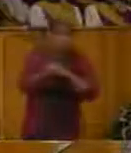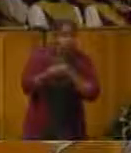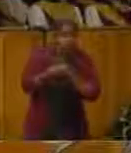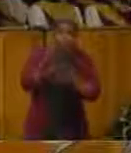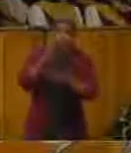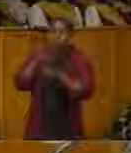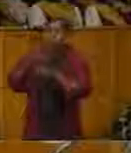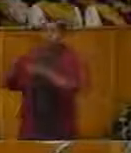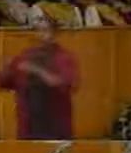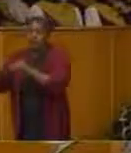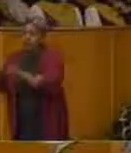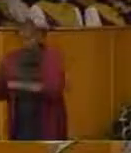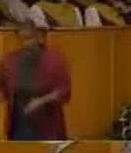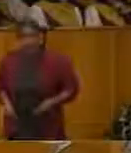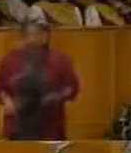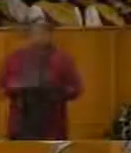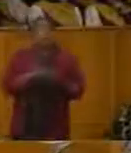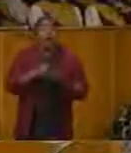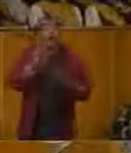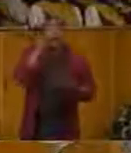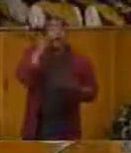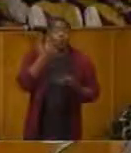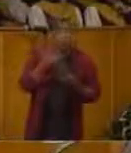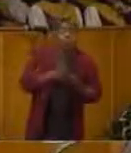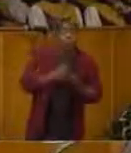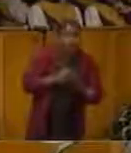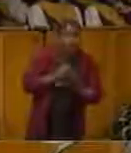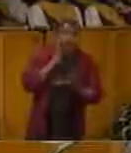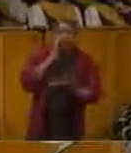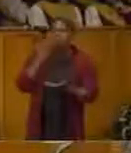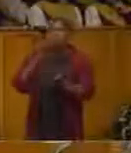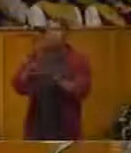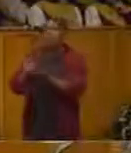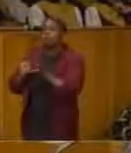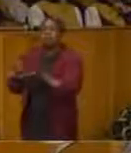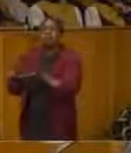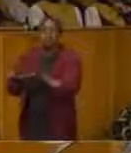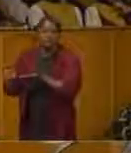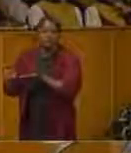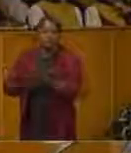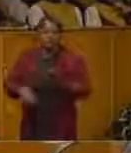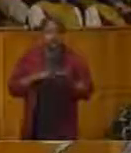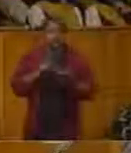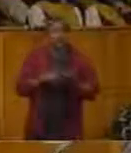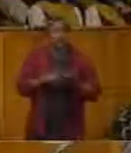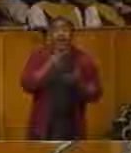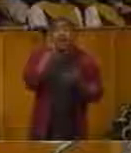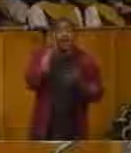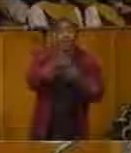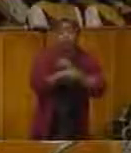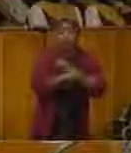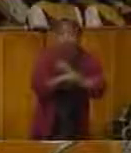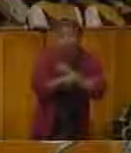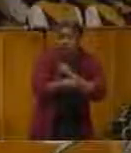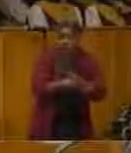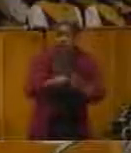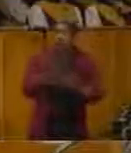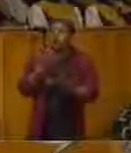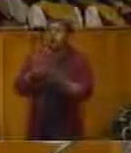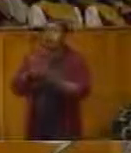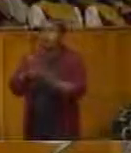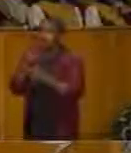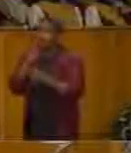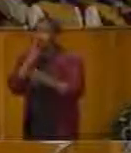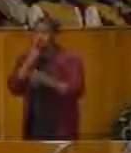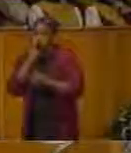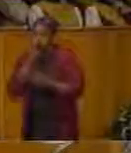going to spend it. If you earned it, you're probably going to invest it. If you stole it, you're probably going to smoke